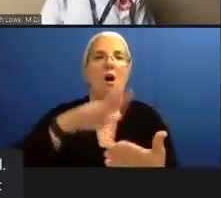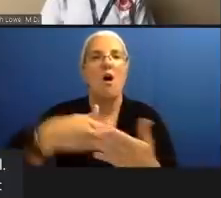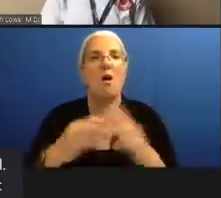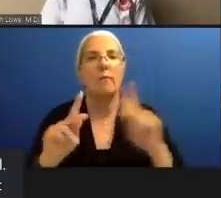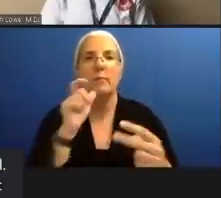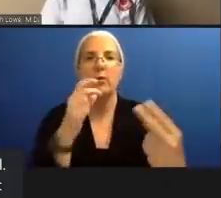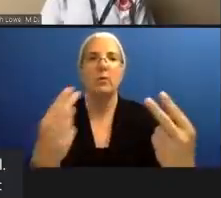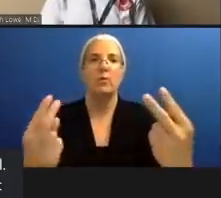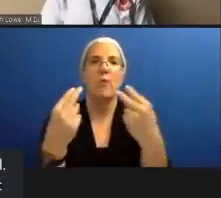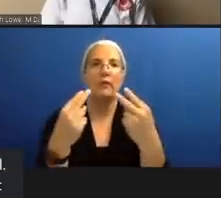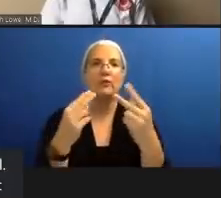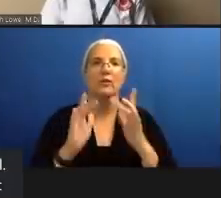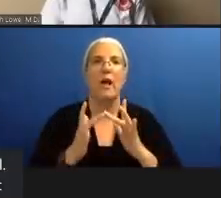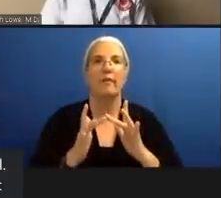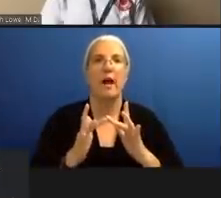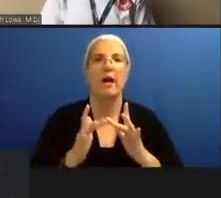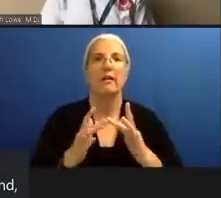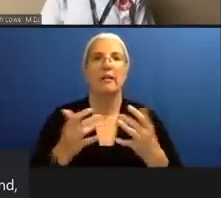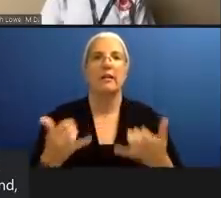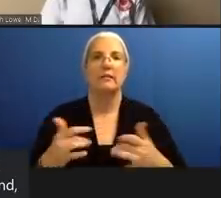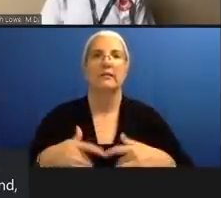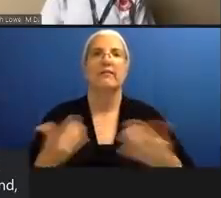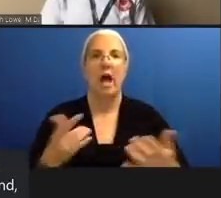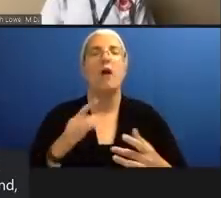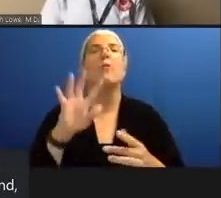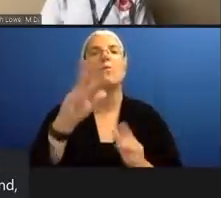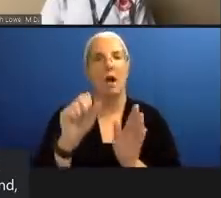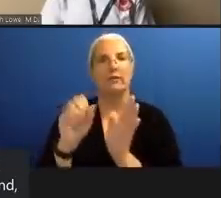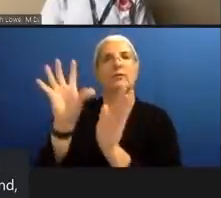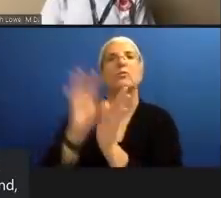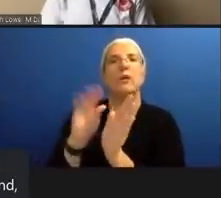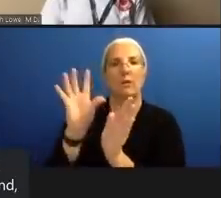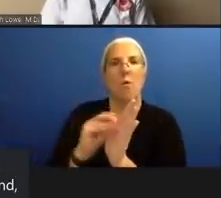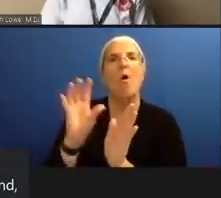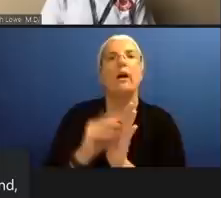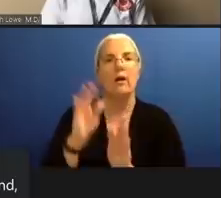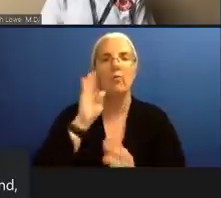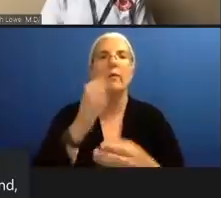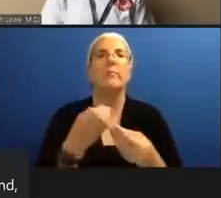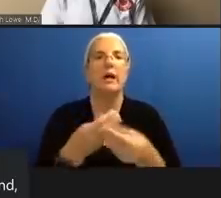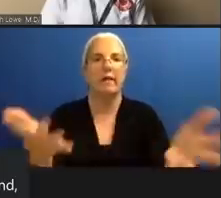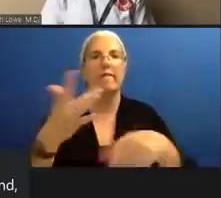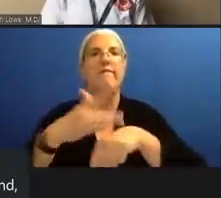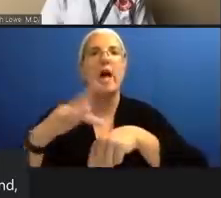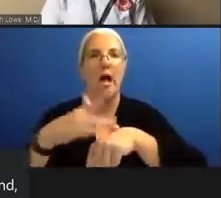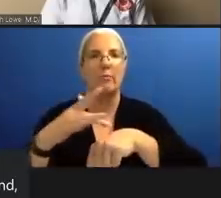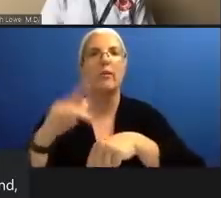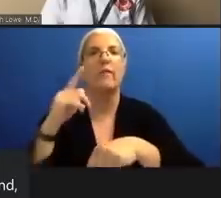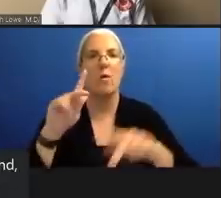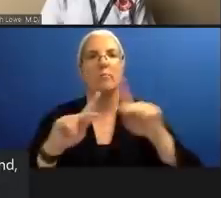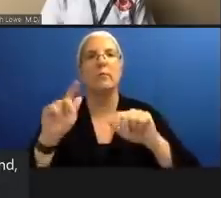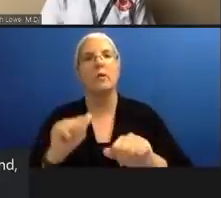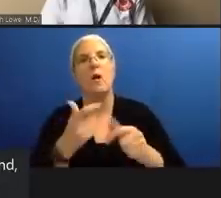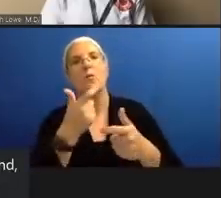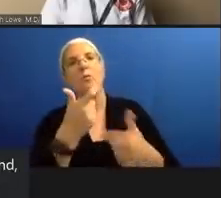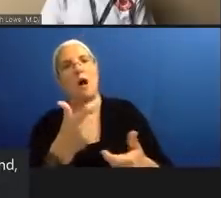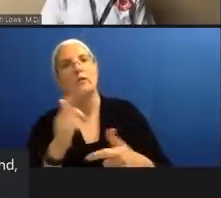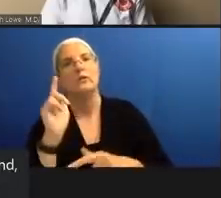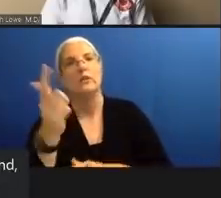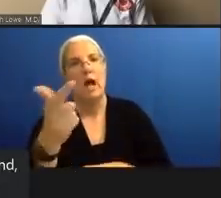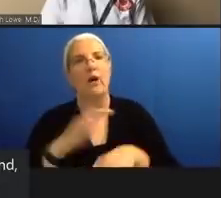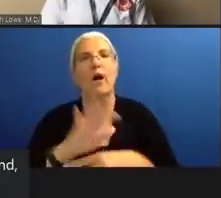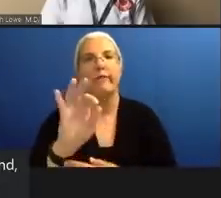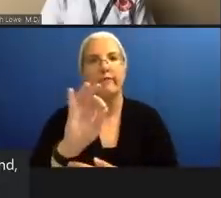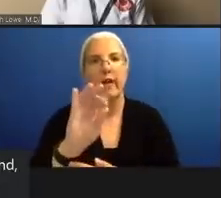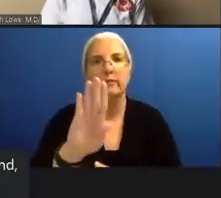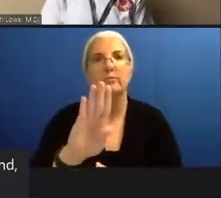was recorded, and so it will be available for an instant replay access on our Facebook page, and will be also available